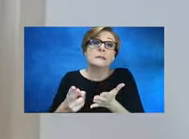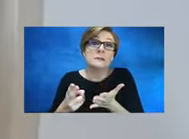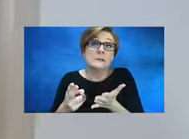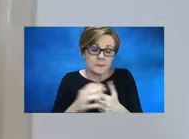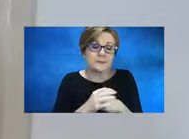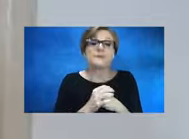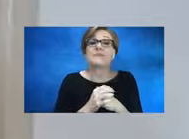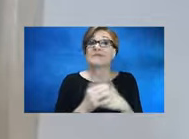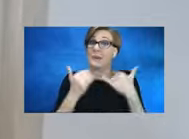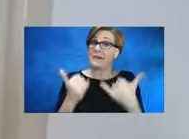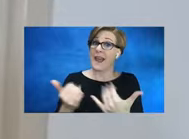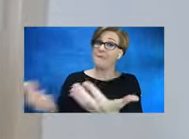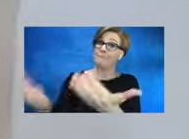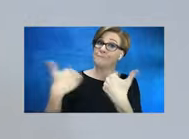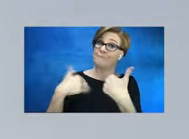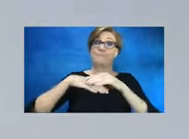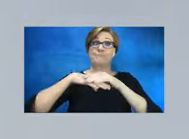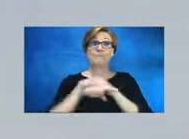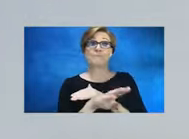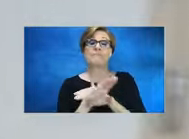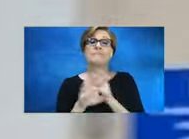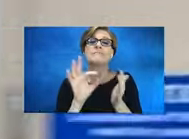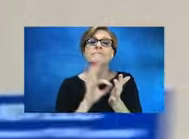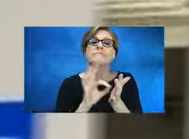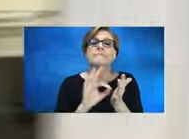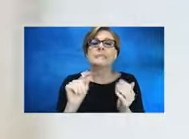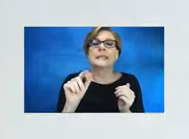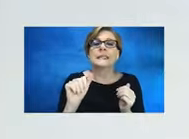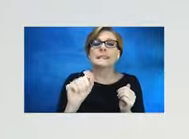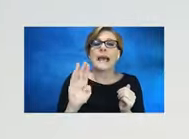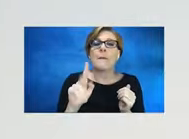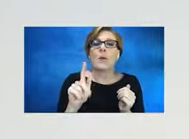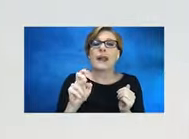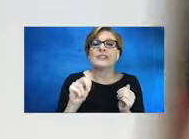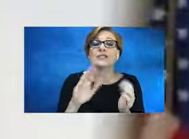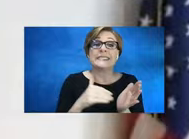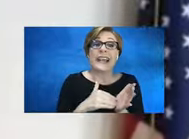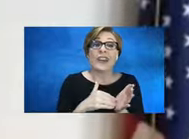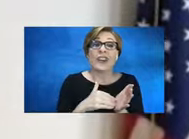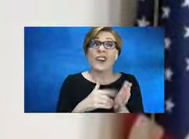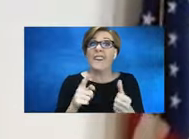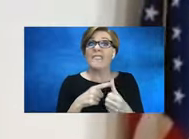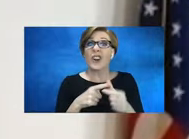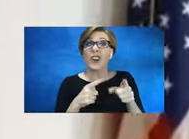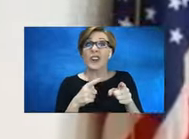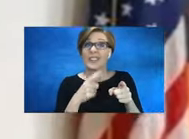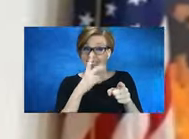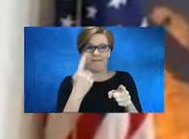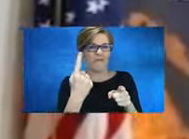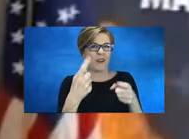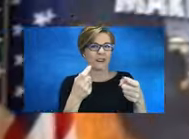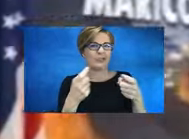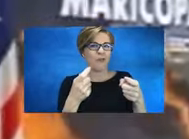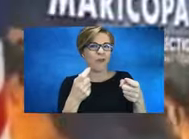gonna go ahead and I'll invite you in to our tabulation center. But first, we're actually faced with some of our controls that